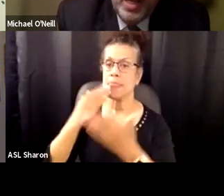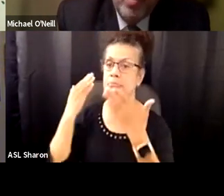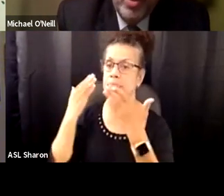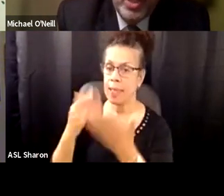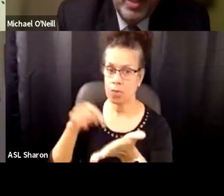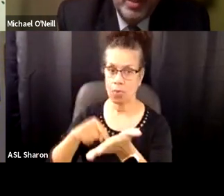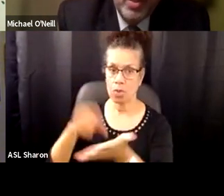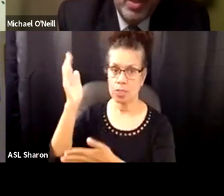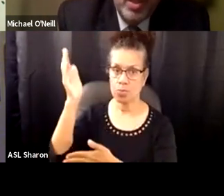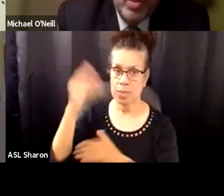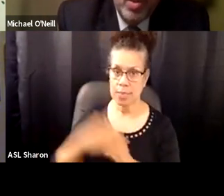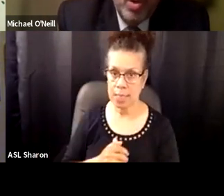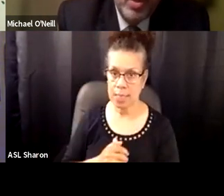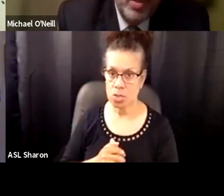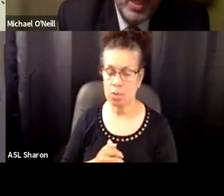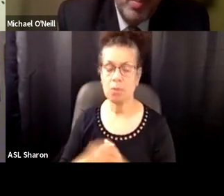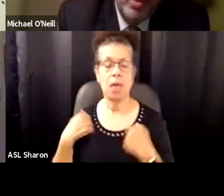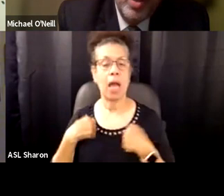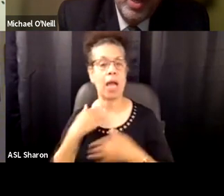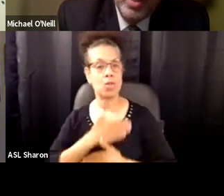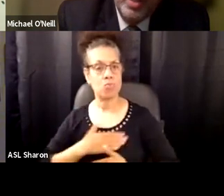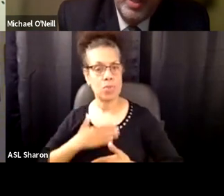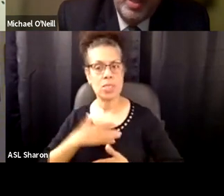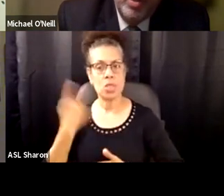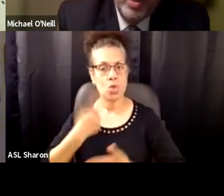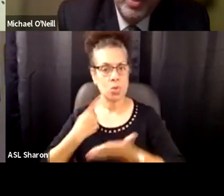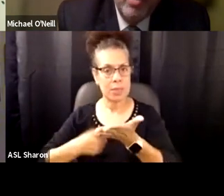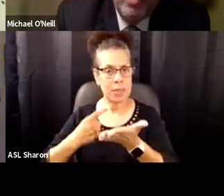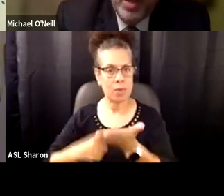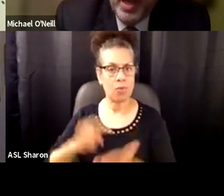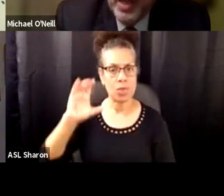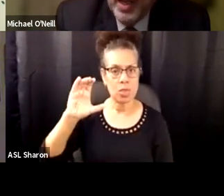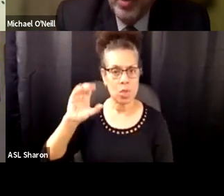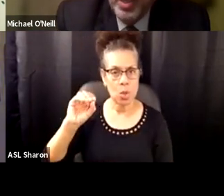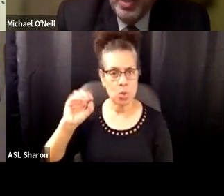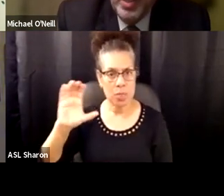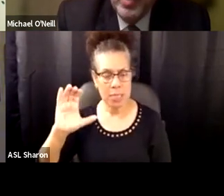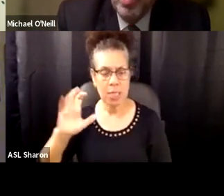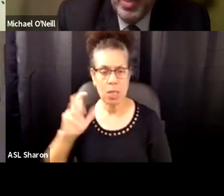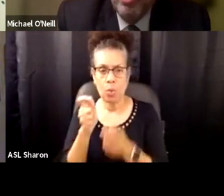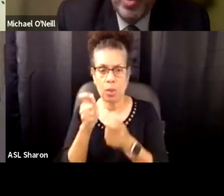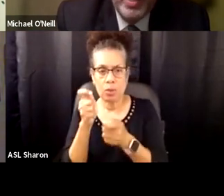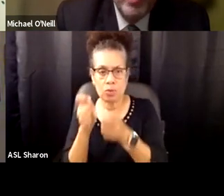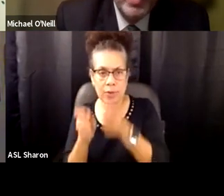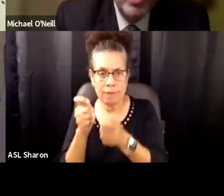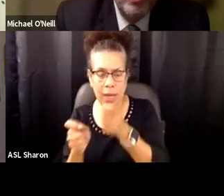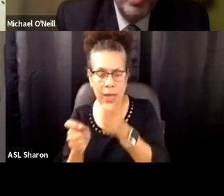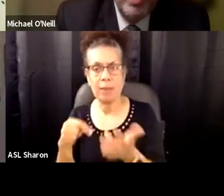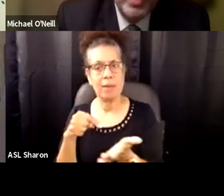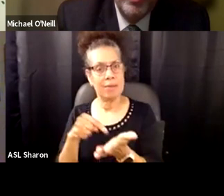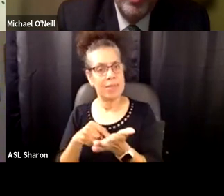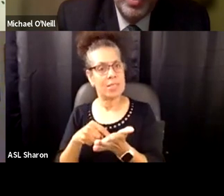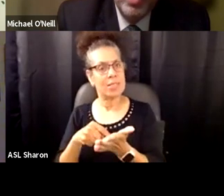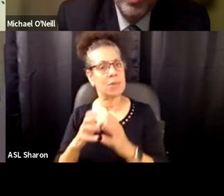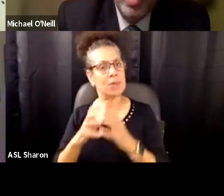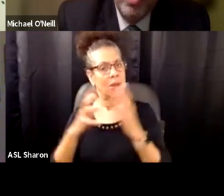and i appreciate that this is always on the table and constantly looking to refine i think it's been a pride of the district the